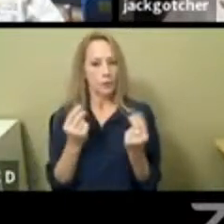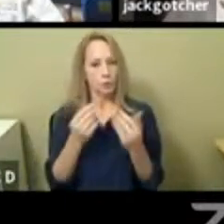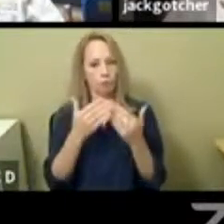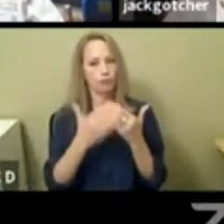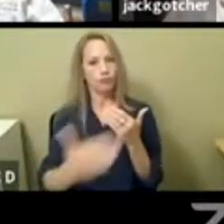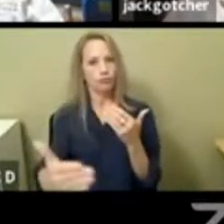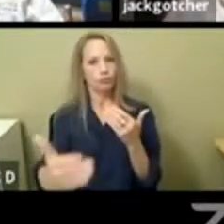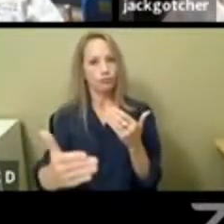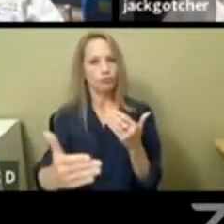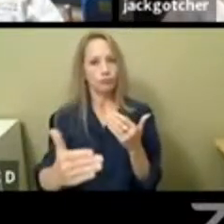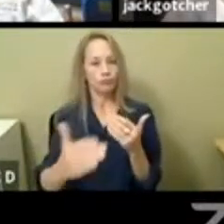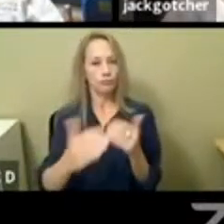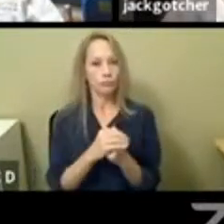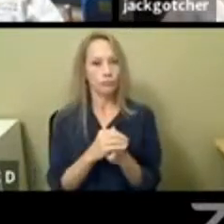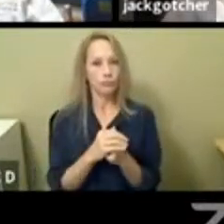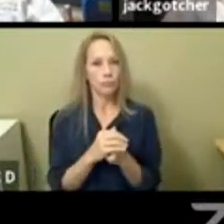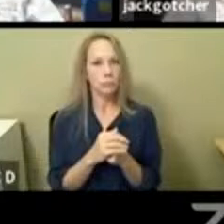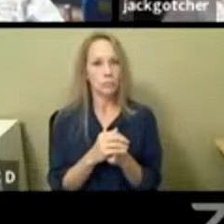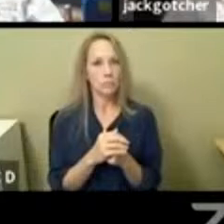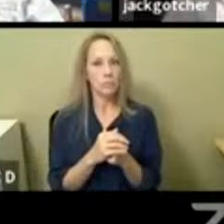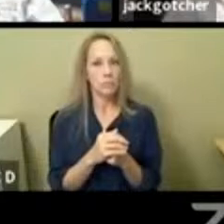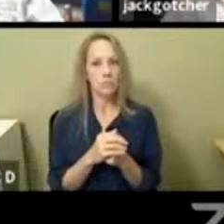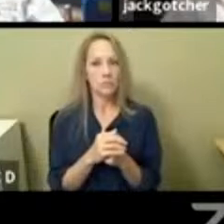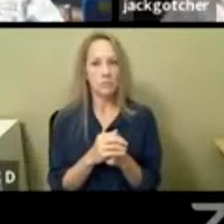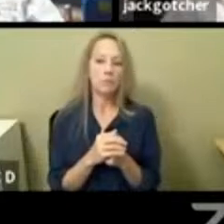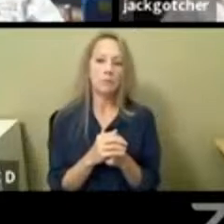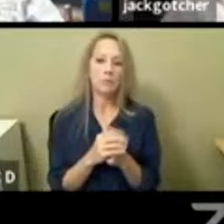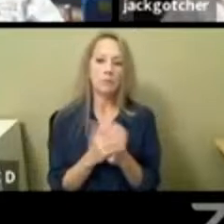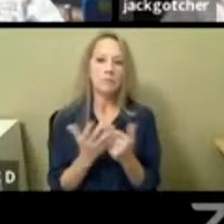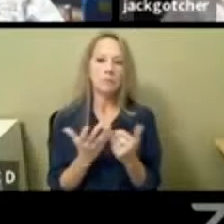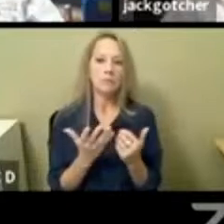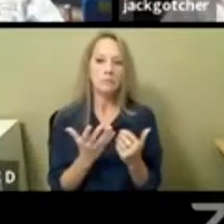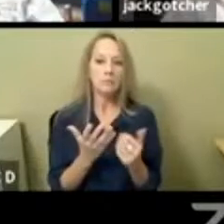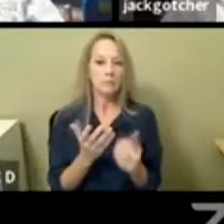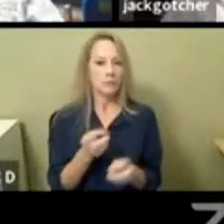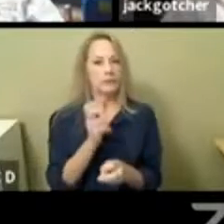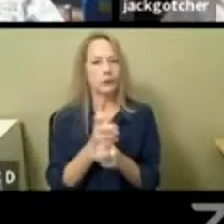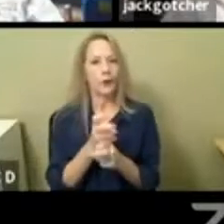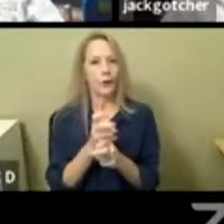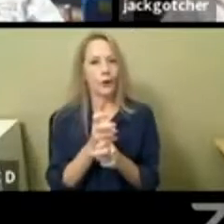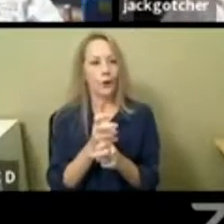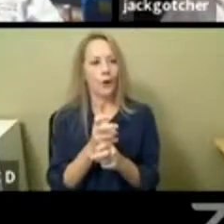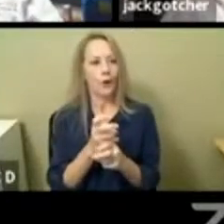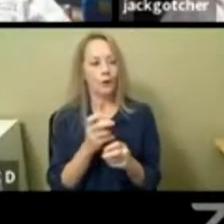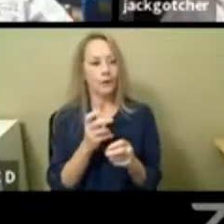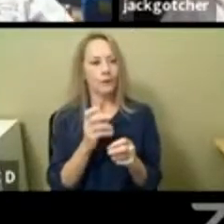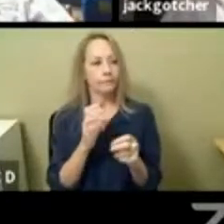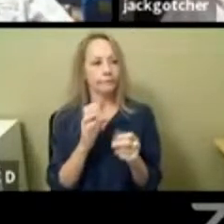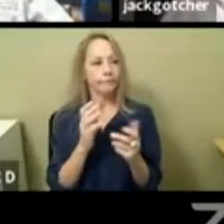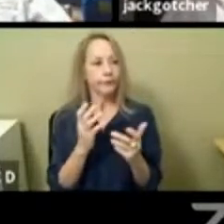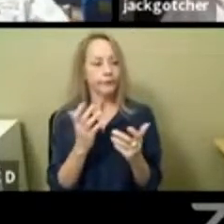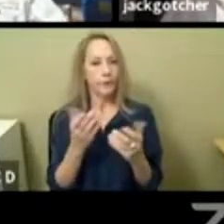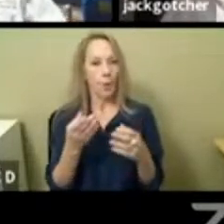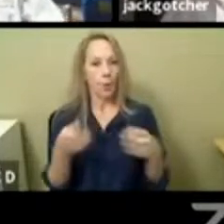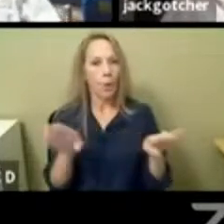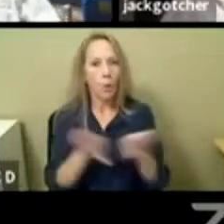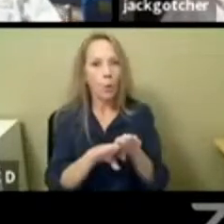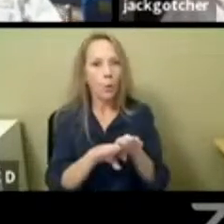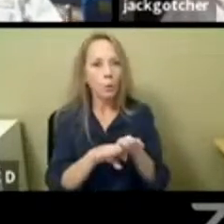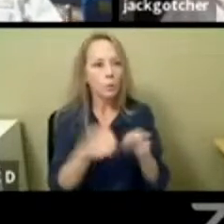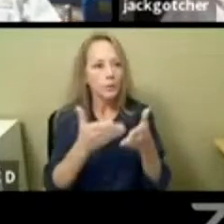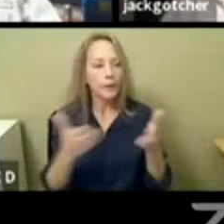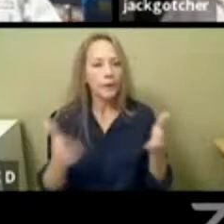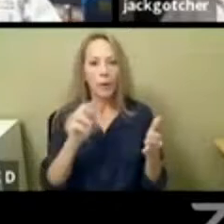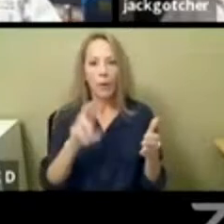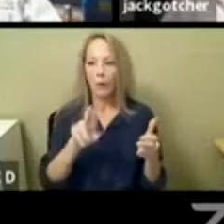going to be tough to do onerous actions where you close down again or do other things that people will